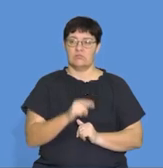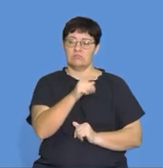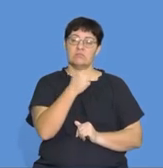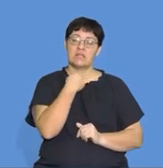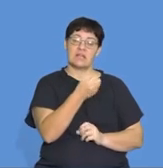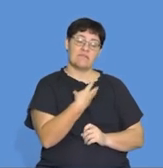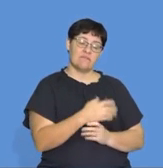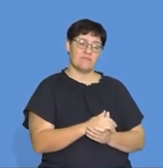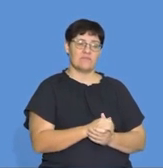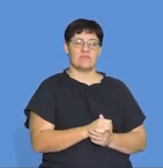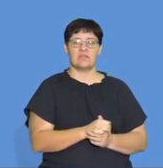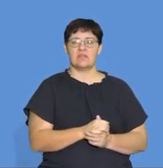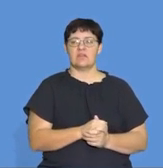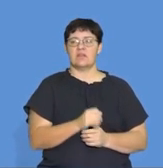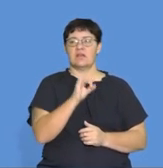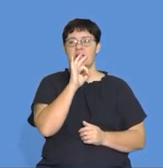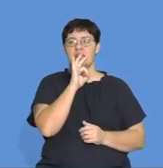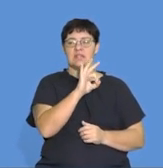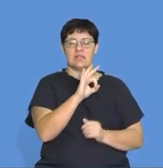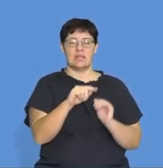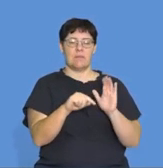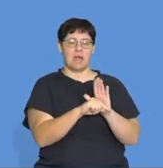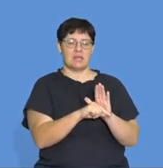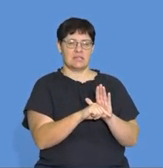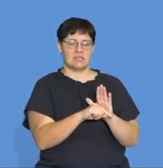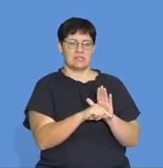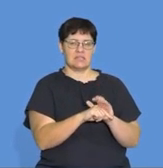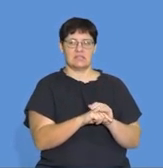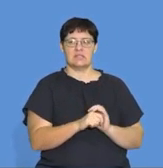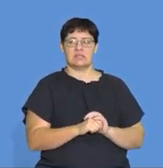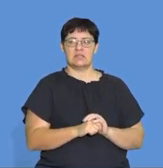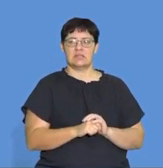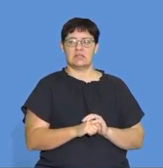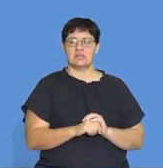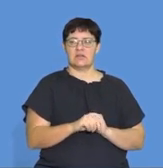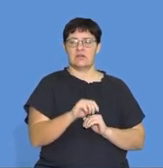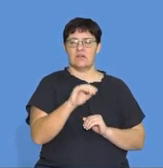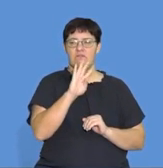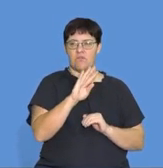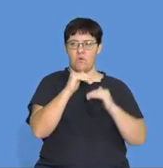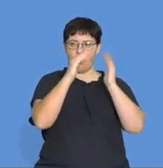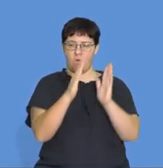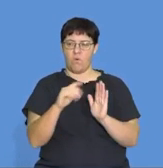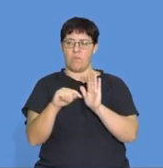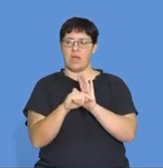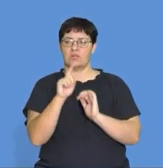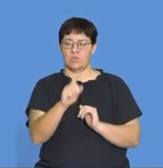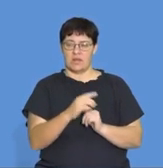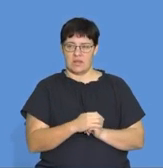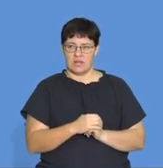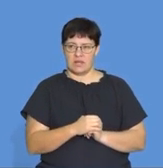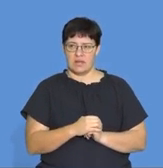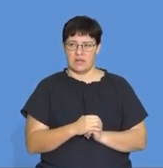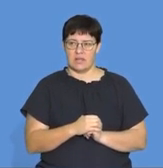me 3 minus 4 into minus 1, right? Which will at the